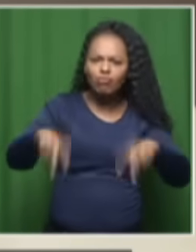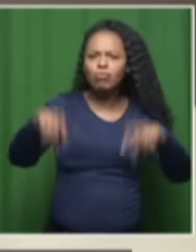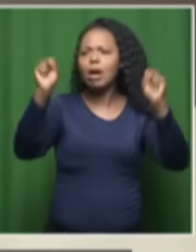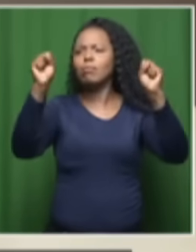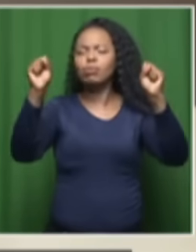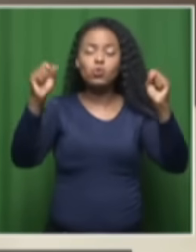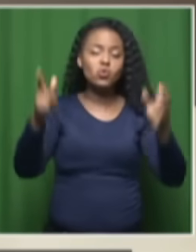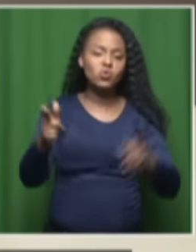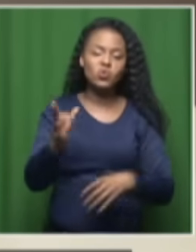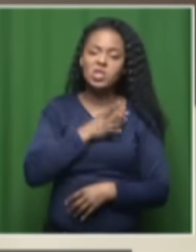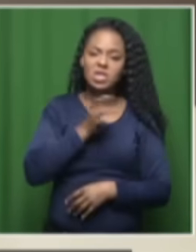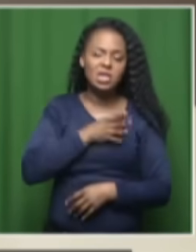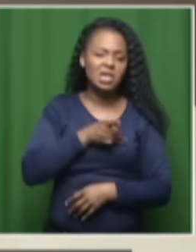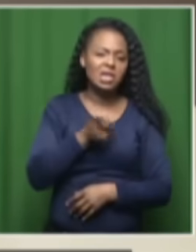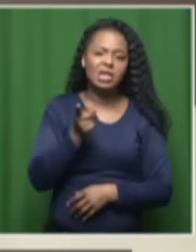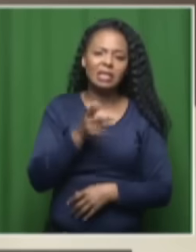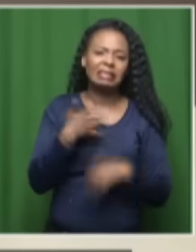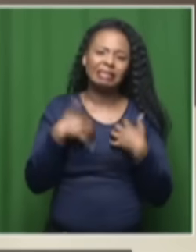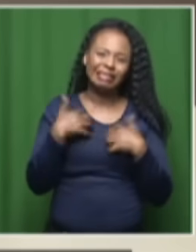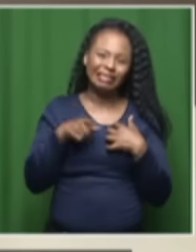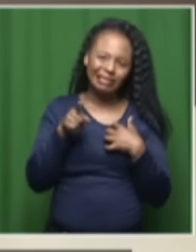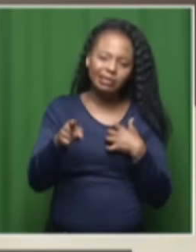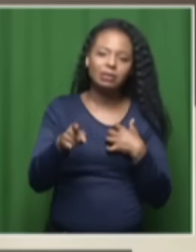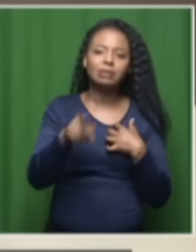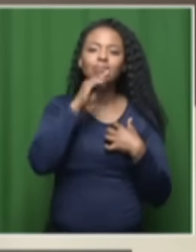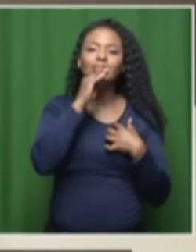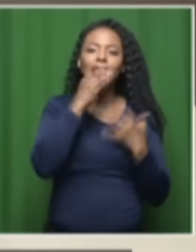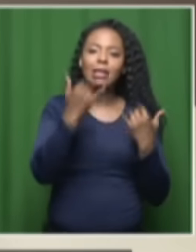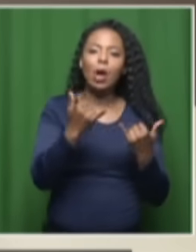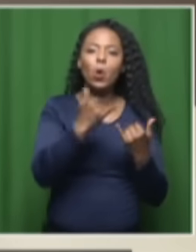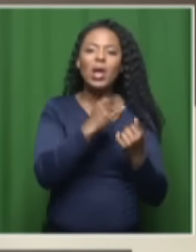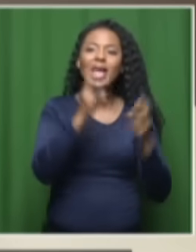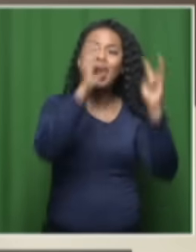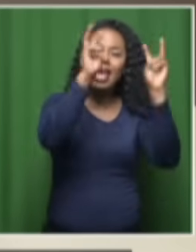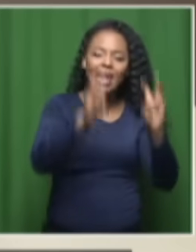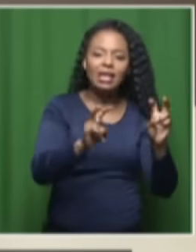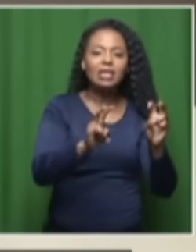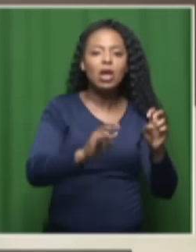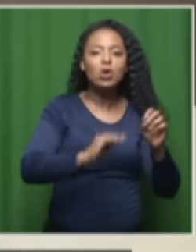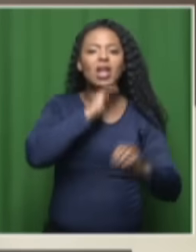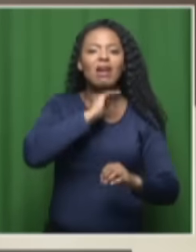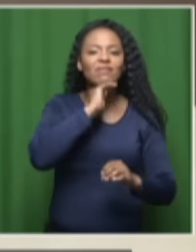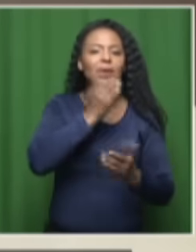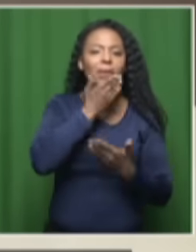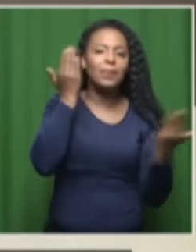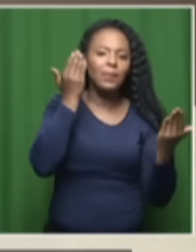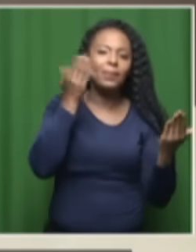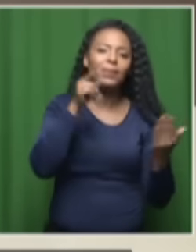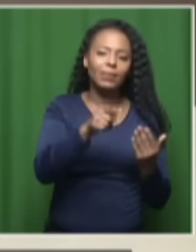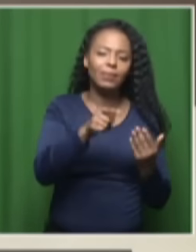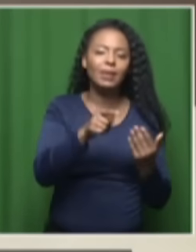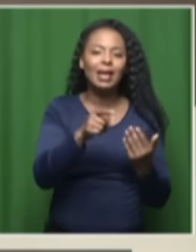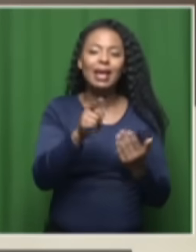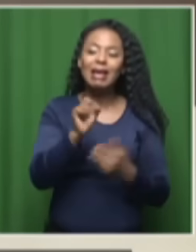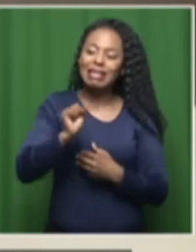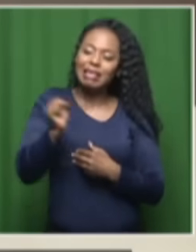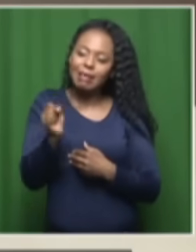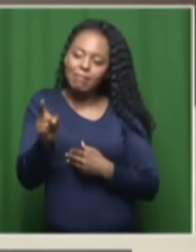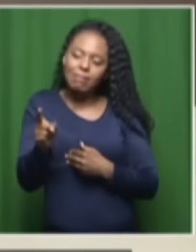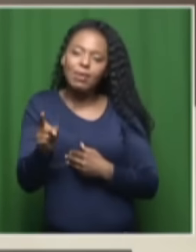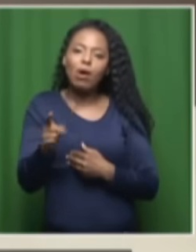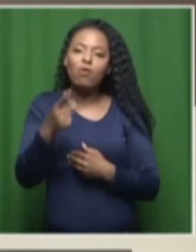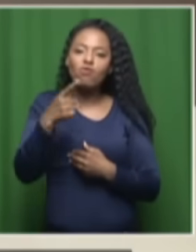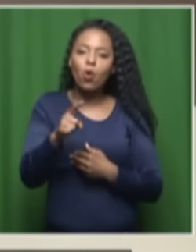That shows we have a lack of energy. We're having to shed load at night to make space for the